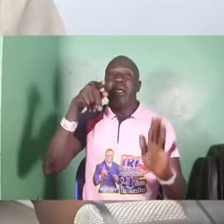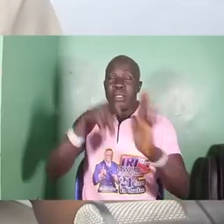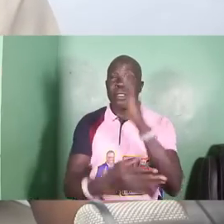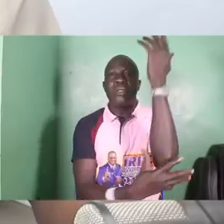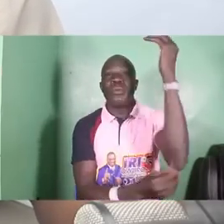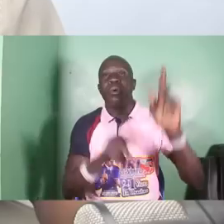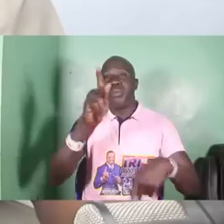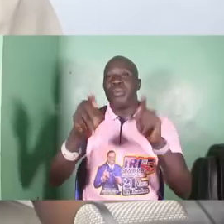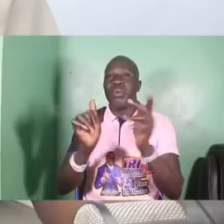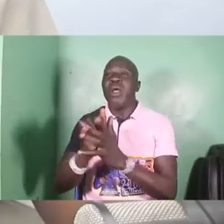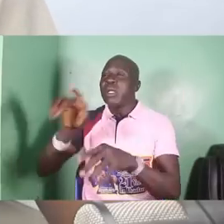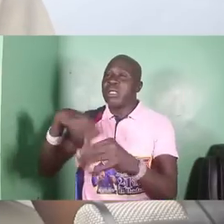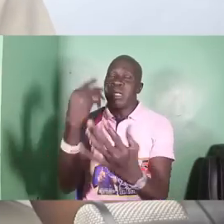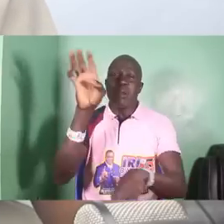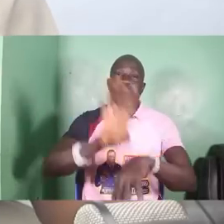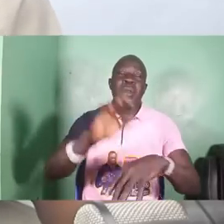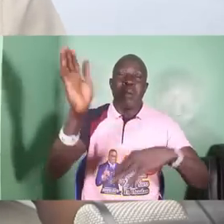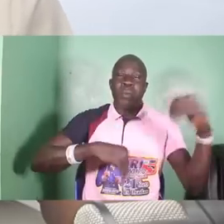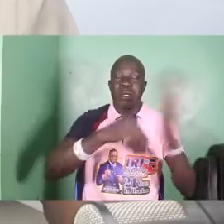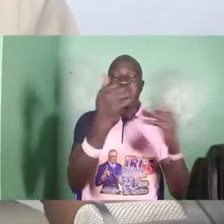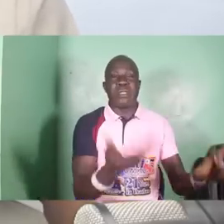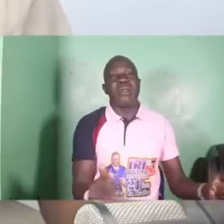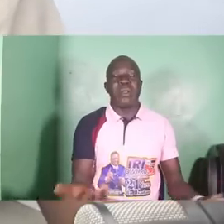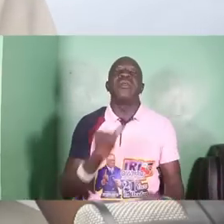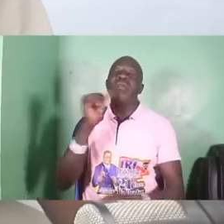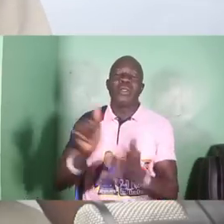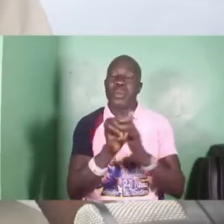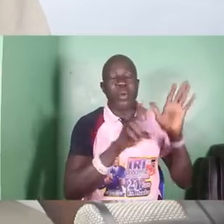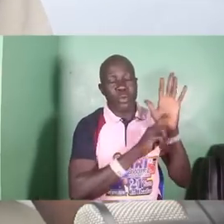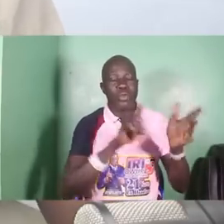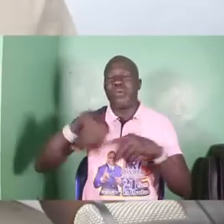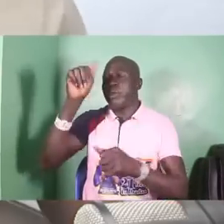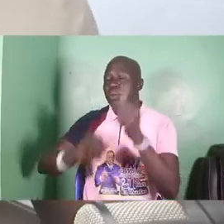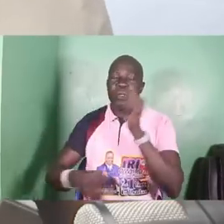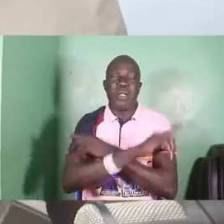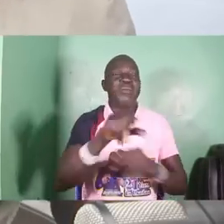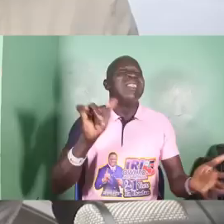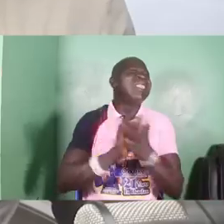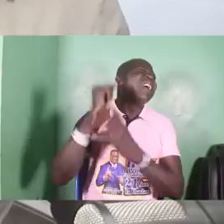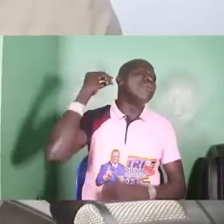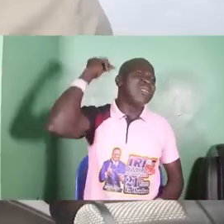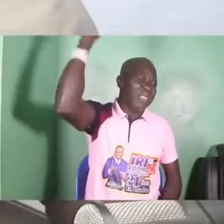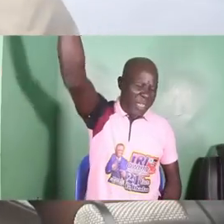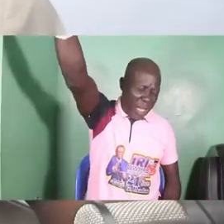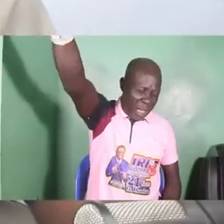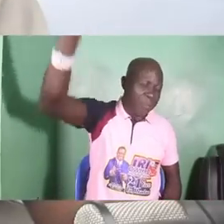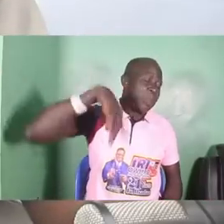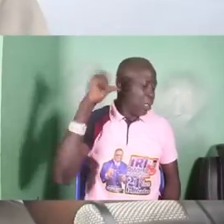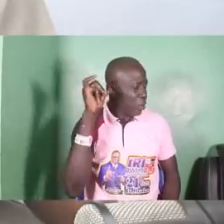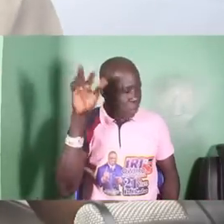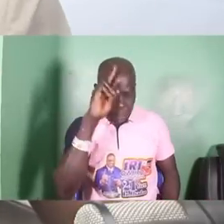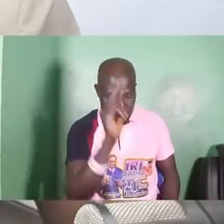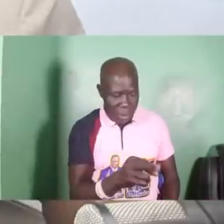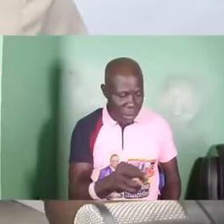it's this people are the grass sold, rich people and poor. There is no one that you know affects. Then